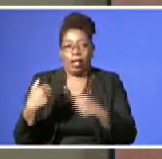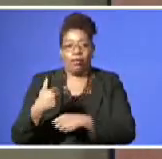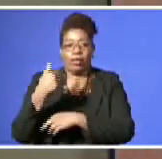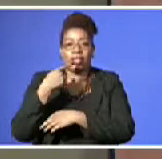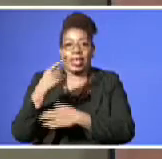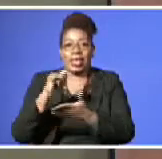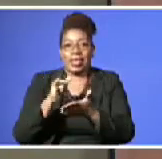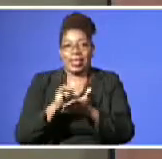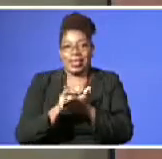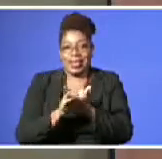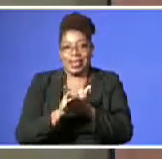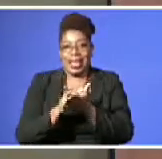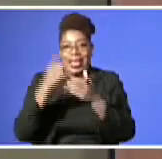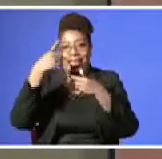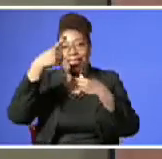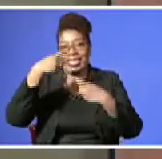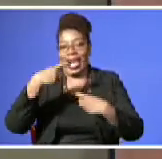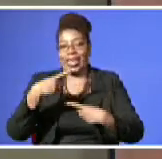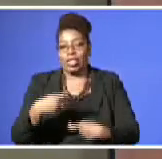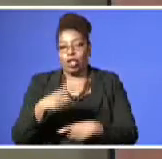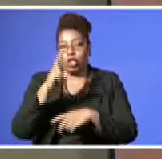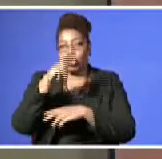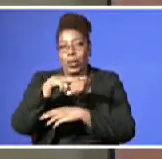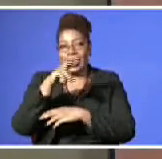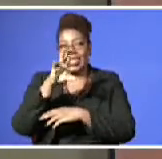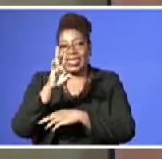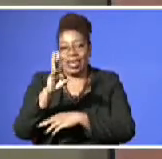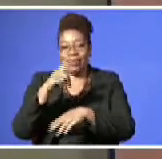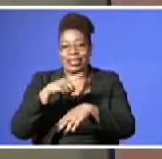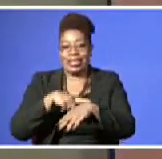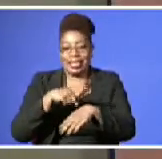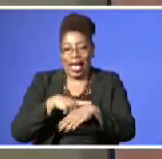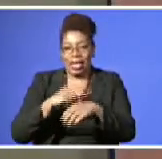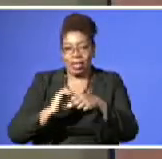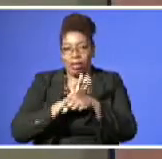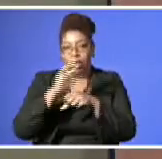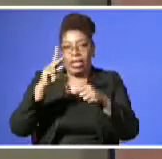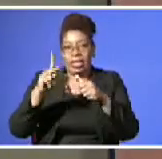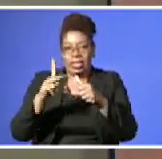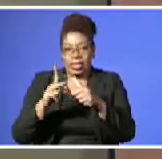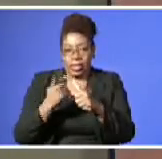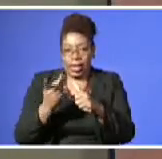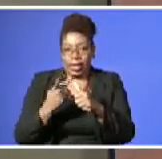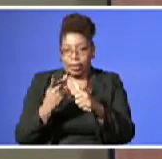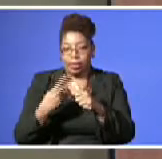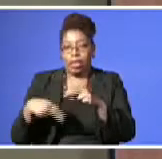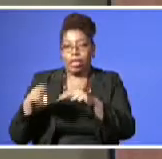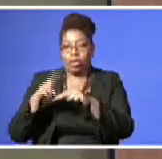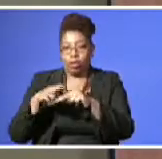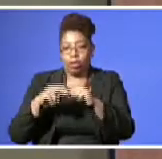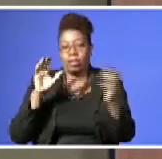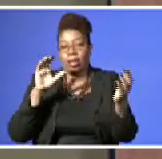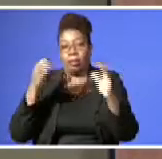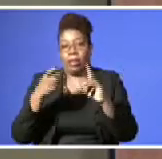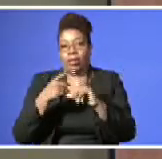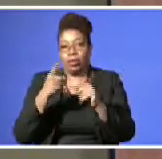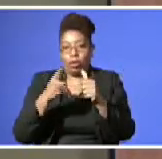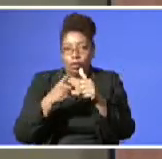they've diagnosed 27 times the COVID-19 cases during the second COVID-19 wave compared to the